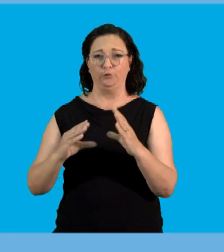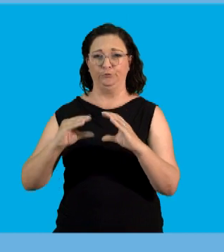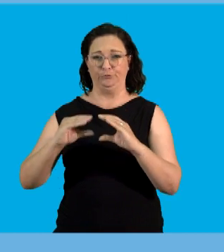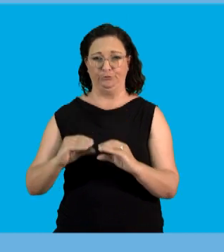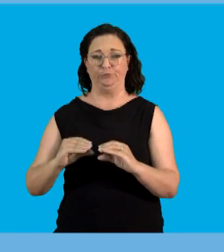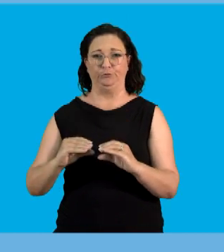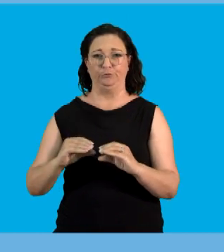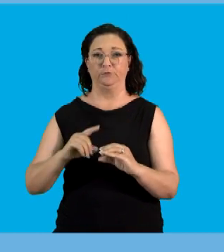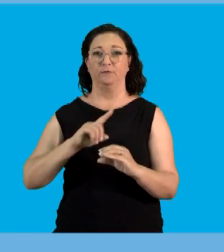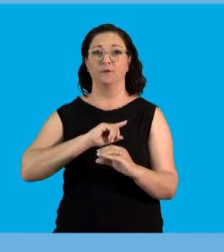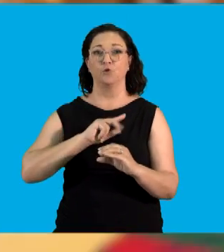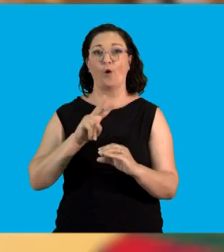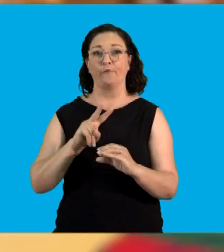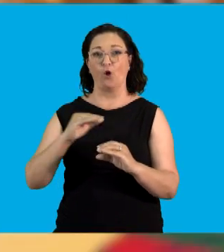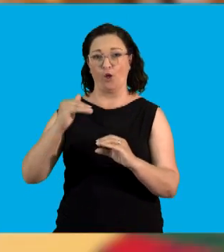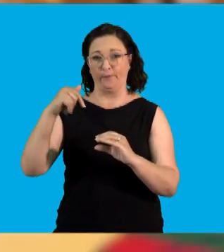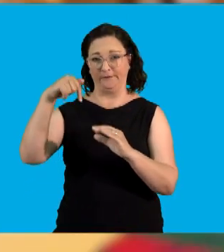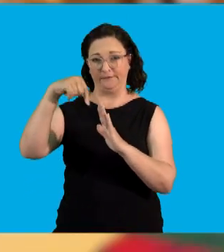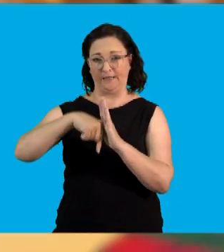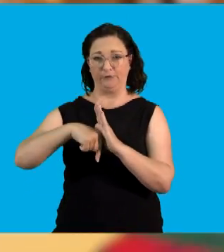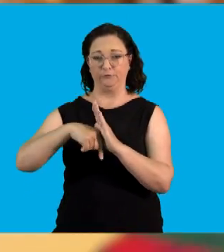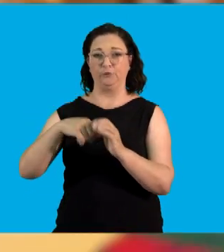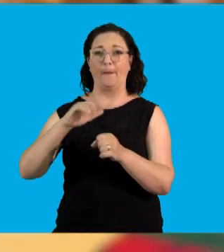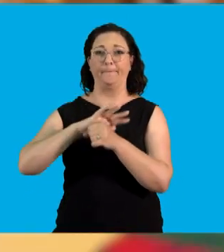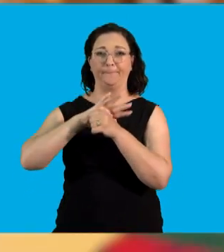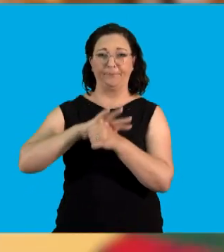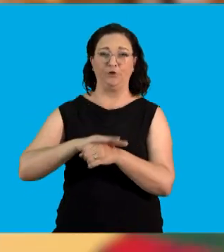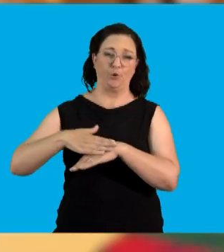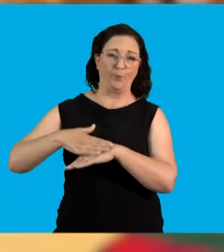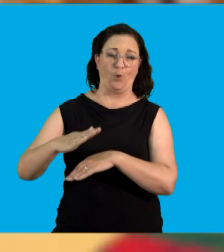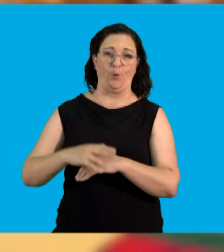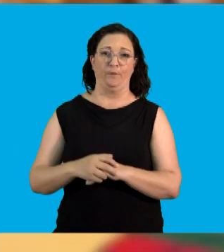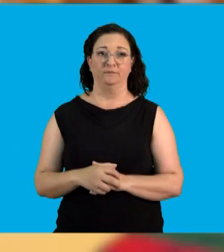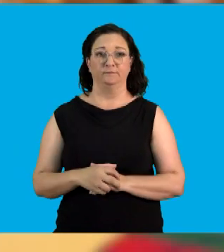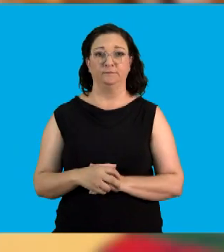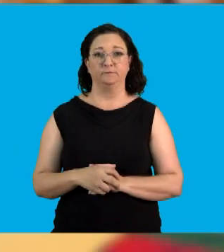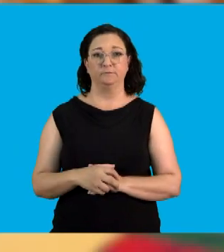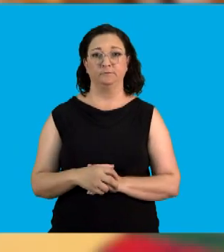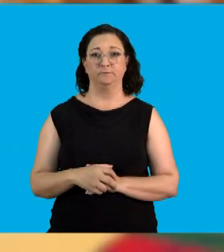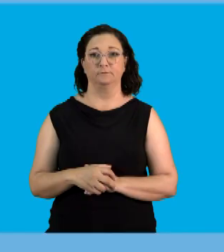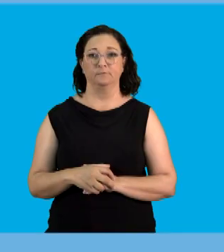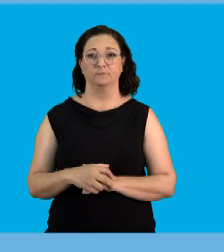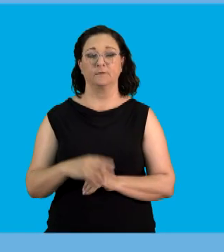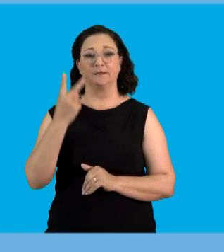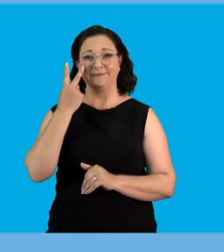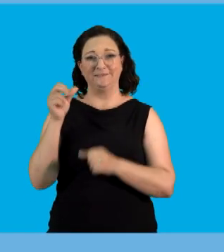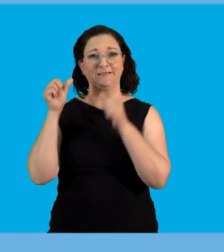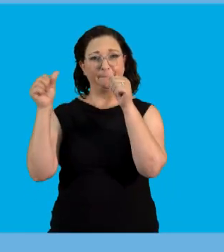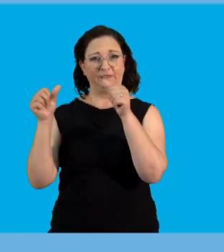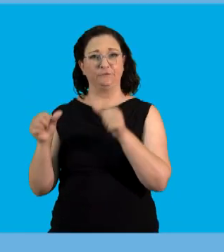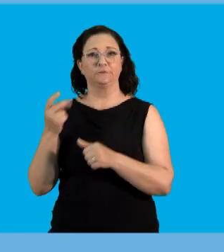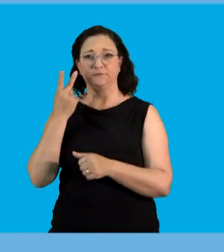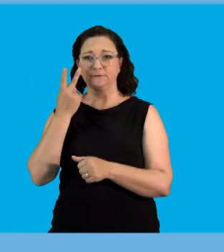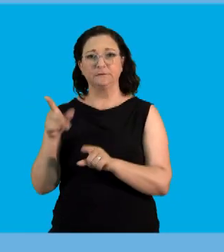to 0. So that means when volume decreases, the pressure must increase. So the graph on the side tells us exactly that, and also